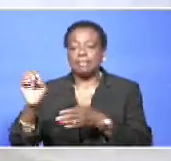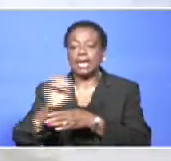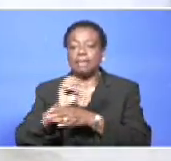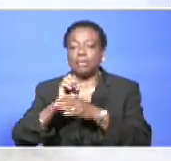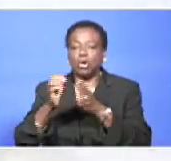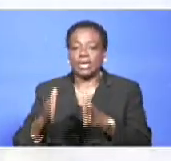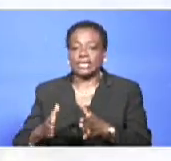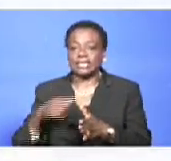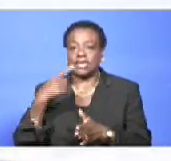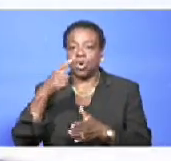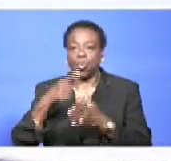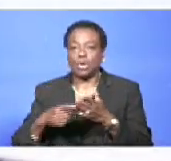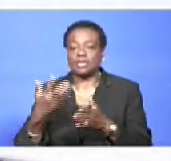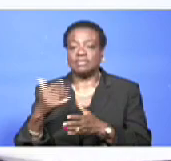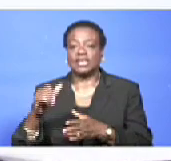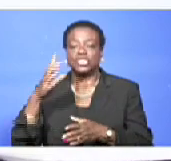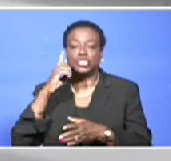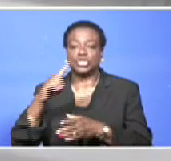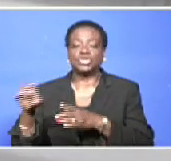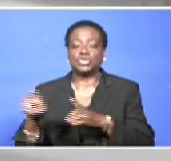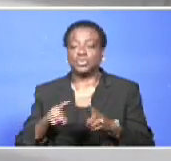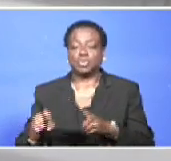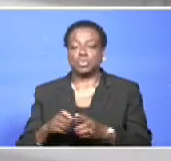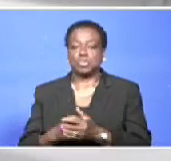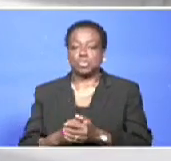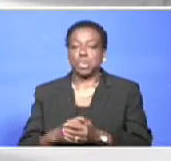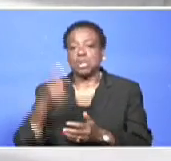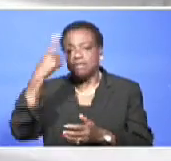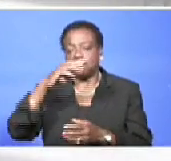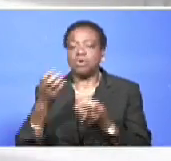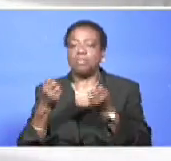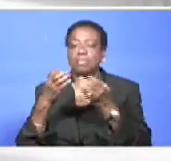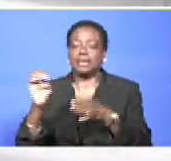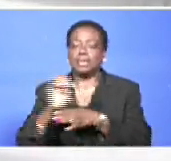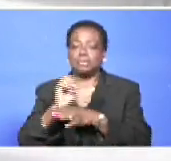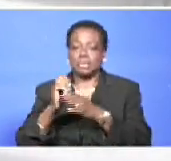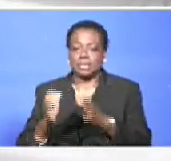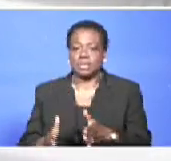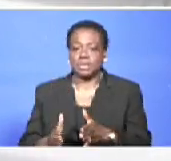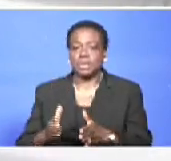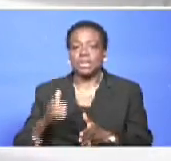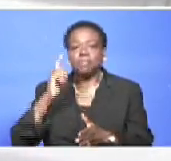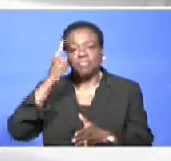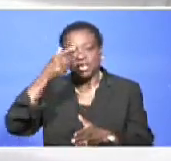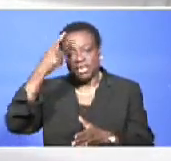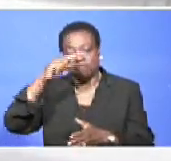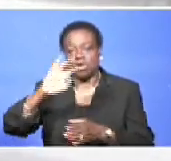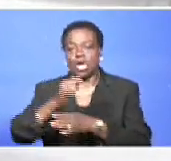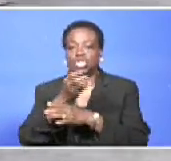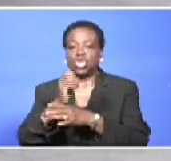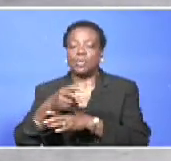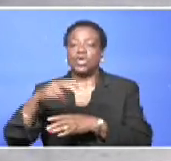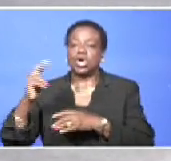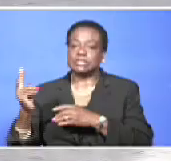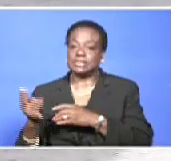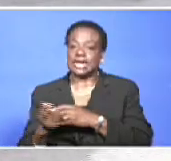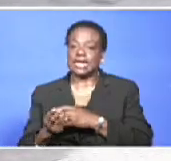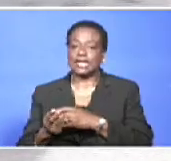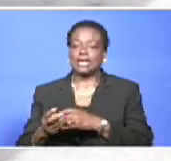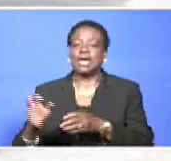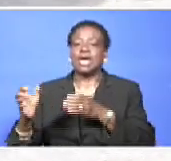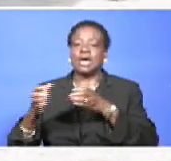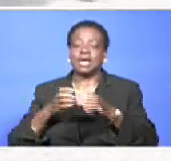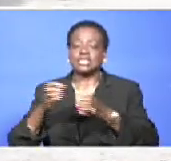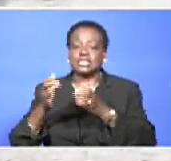ensure they set themselves apart from the crowd. For many employers, whether looking for a job in hospitality, customer service, or